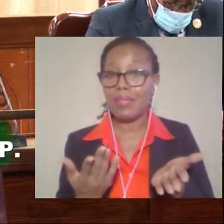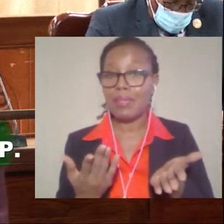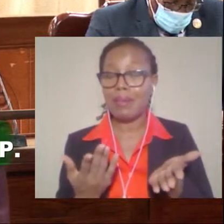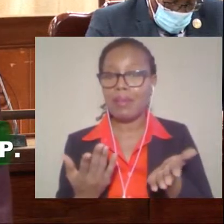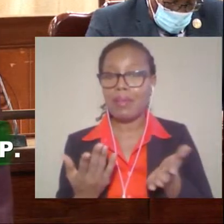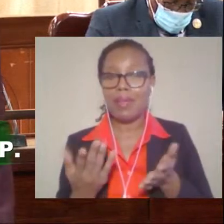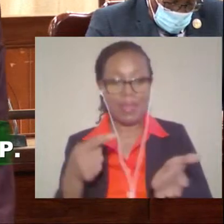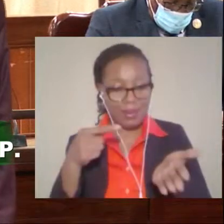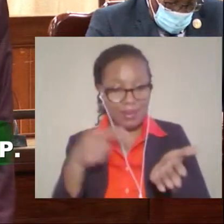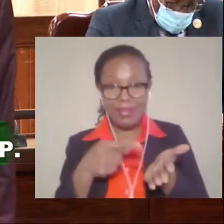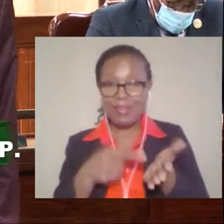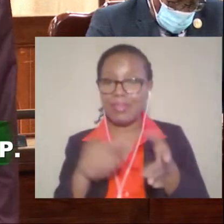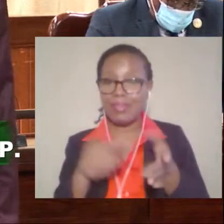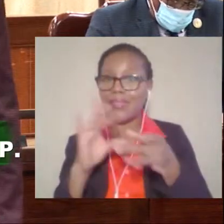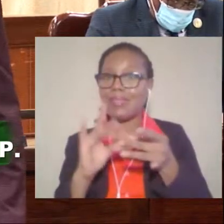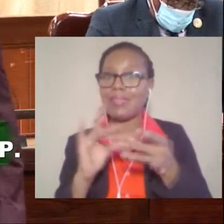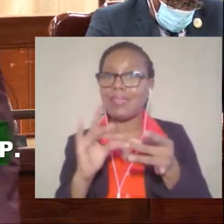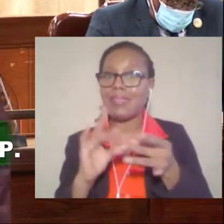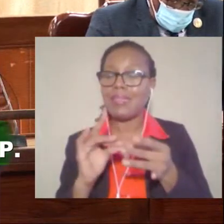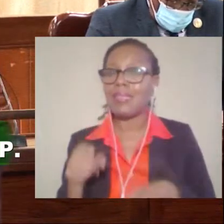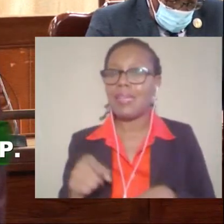with respect to the BADMC,